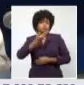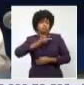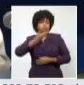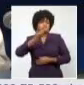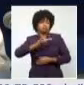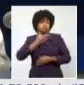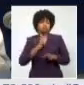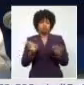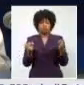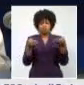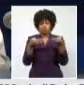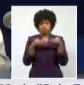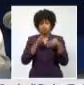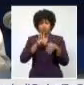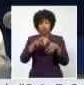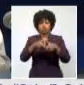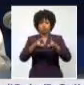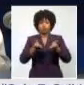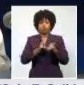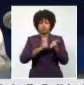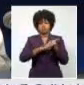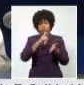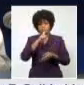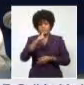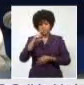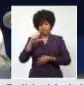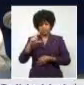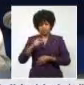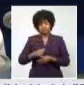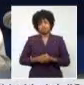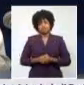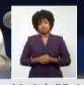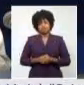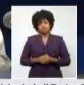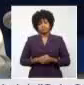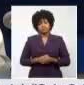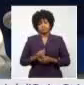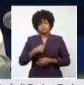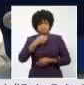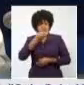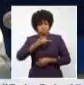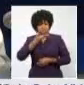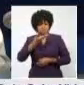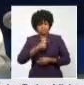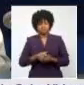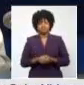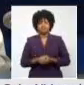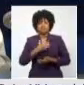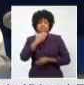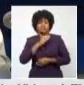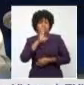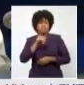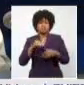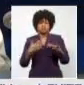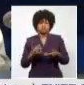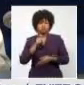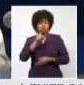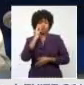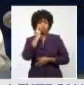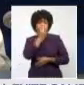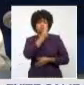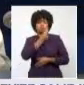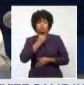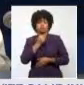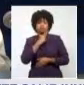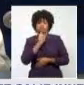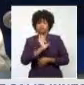of the Communist Party of Cuba, and I quote, "You, Martí, were never defeated the day you fell in Dos